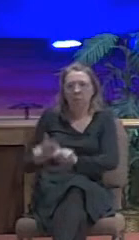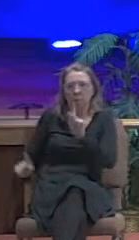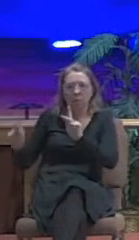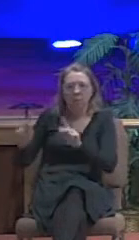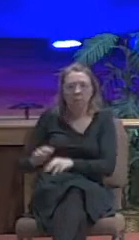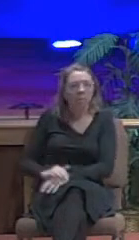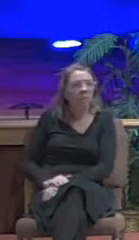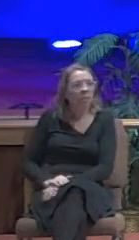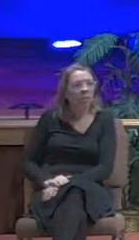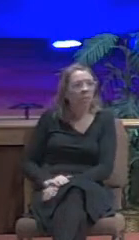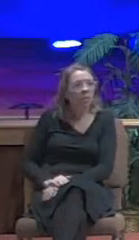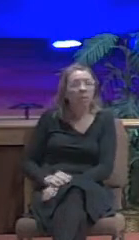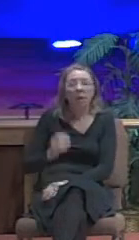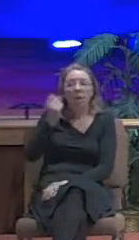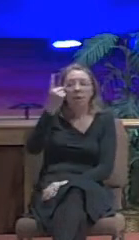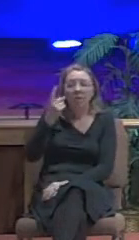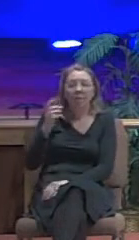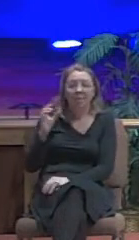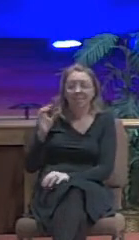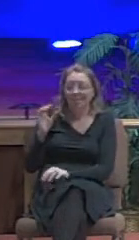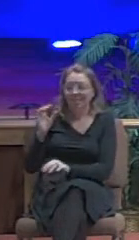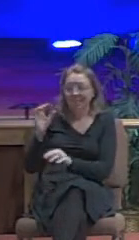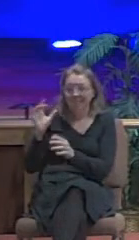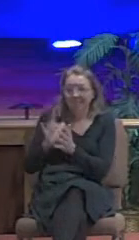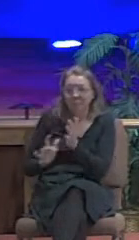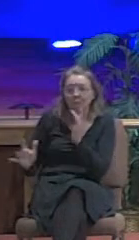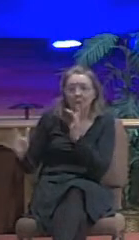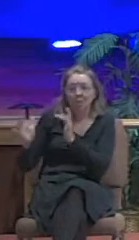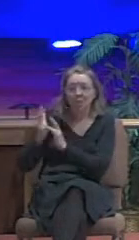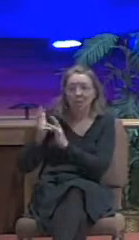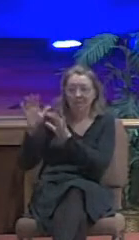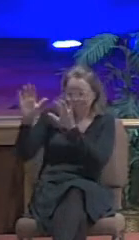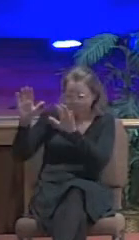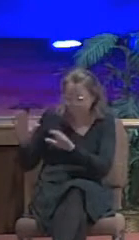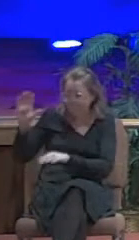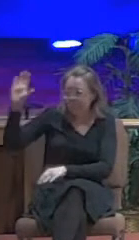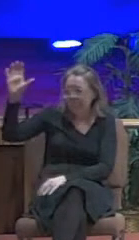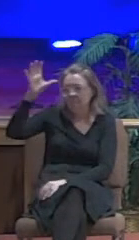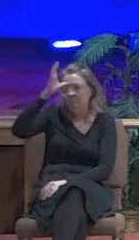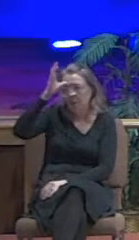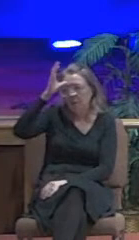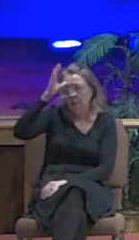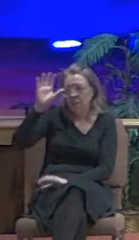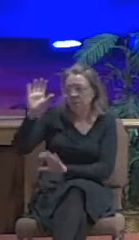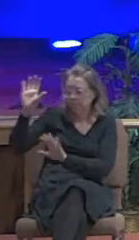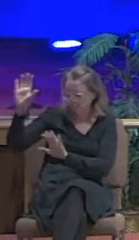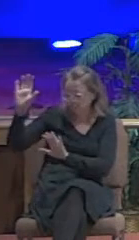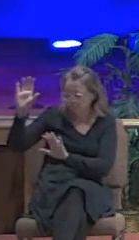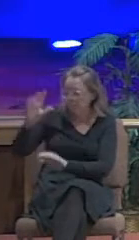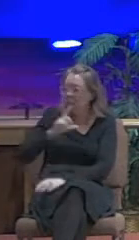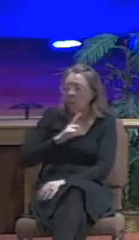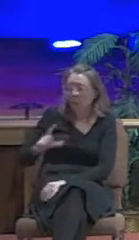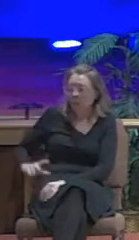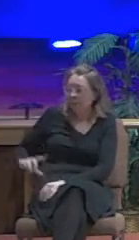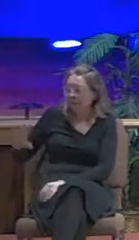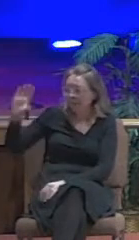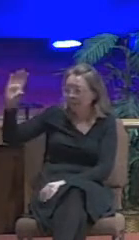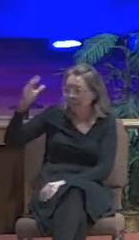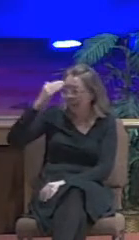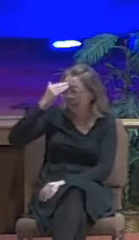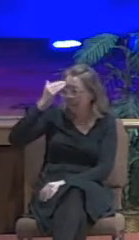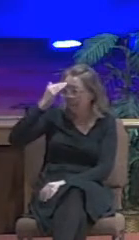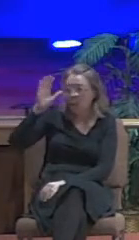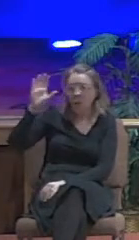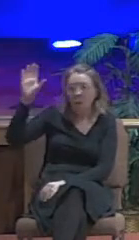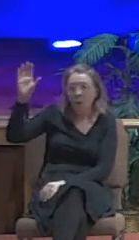Jesus submitted to his Father? He said, Lord, I know I'm about to be crucified,